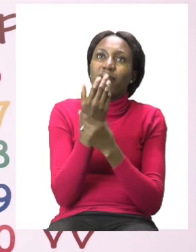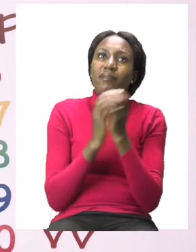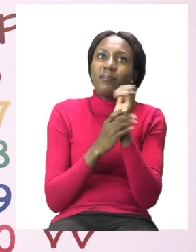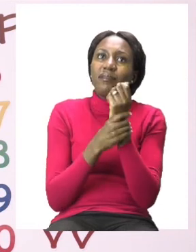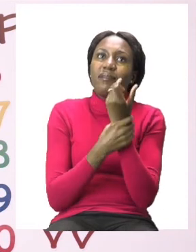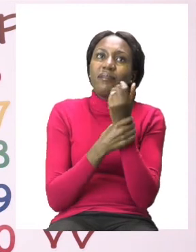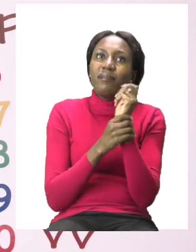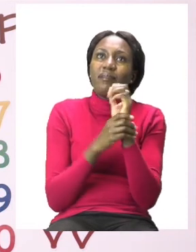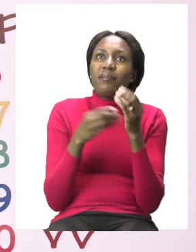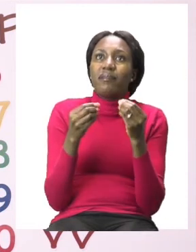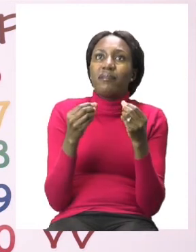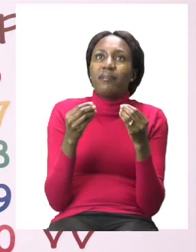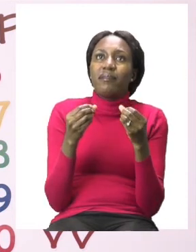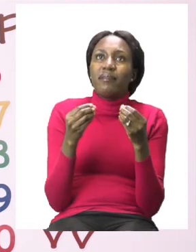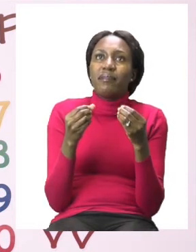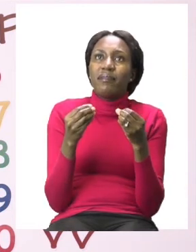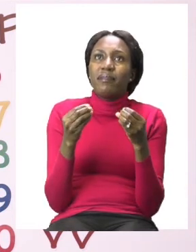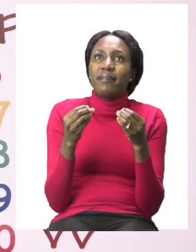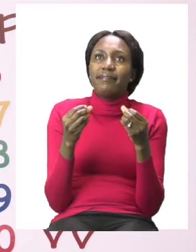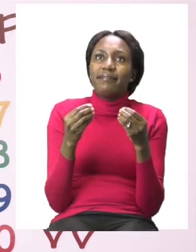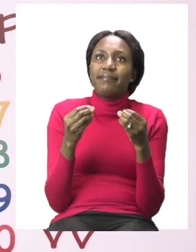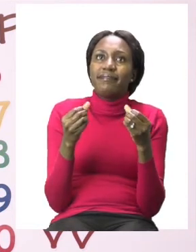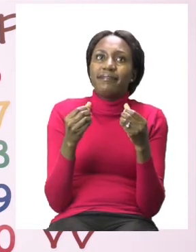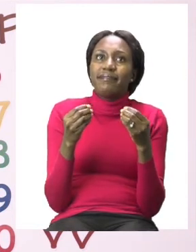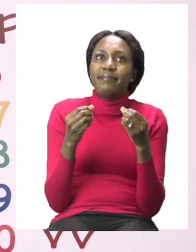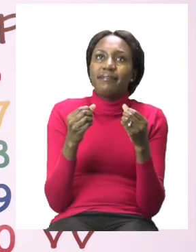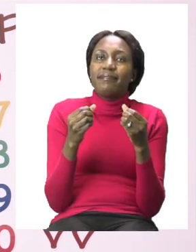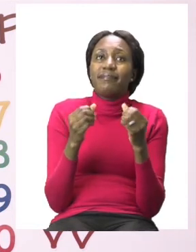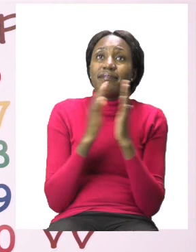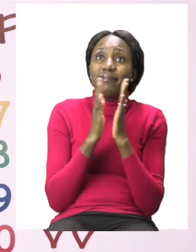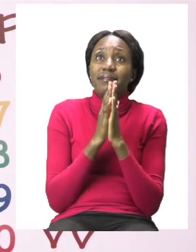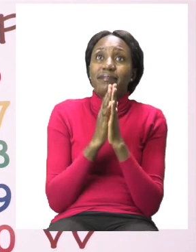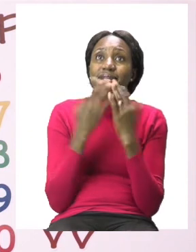wrists, and our fingertips too. Make sure your hands are